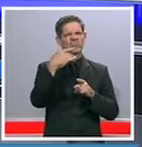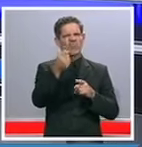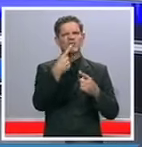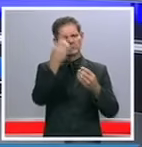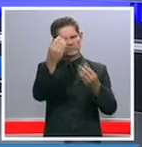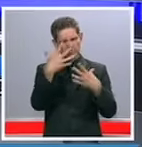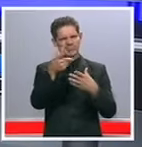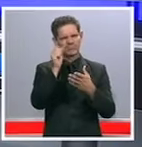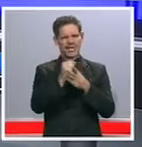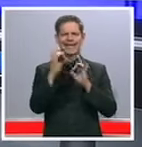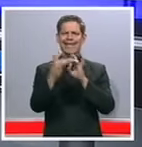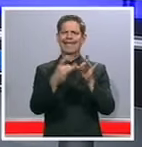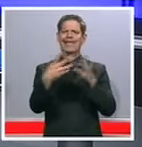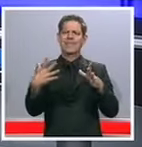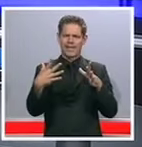email to